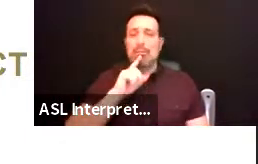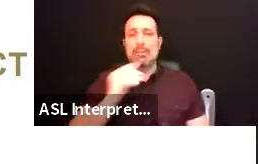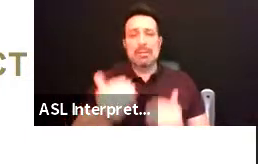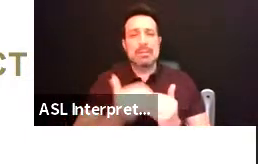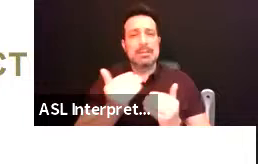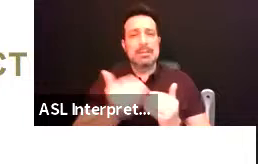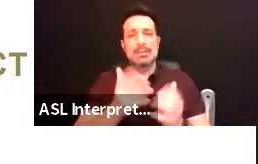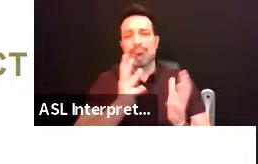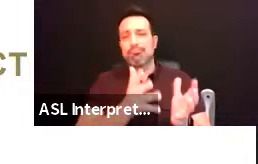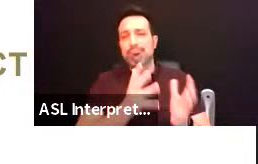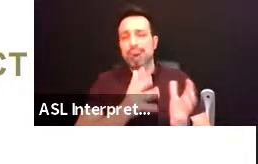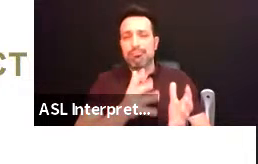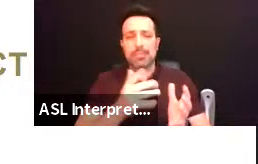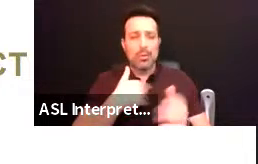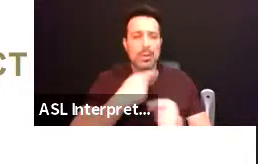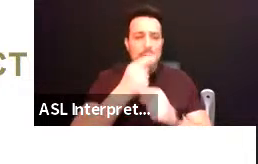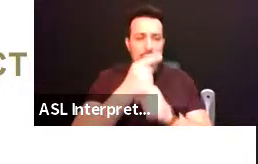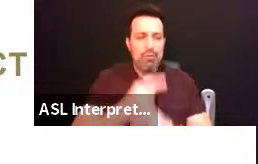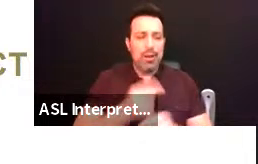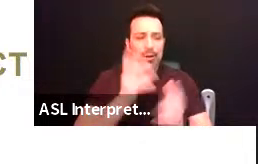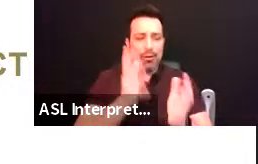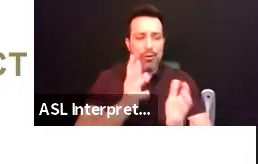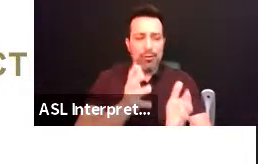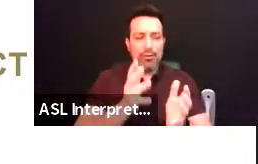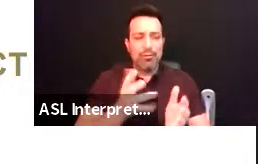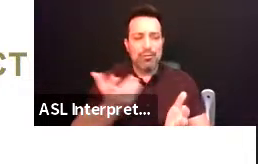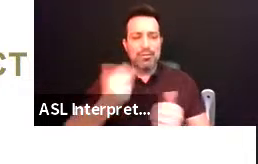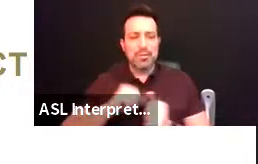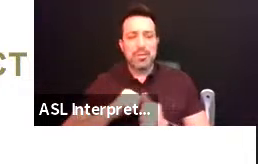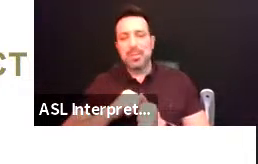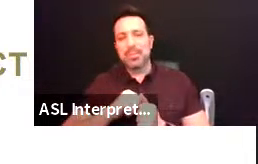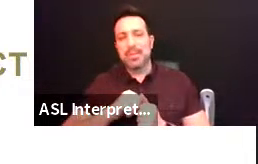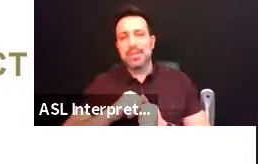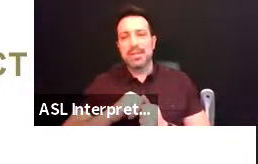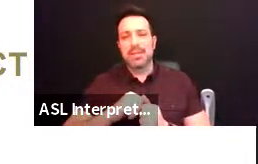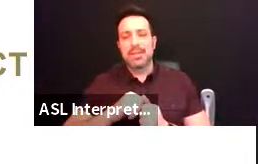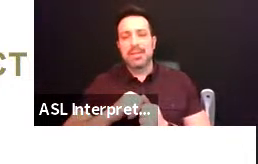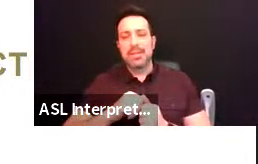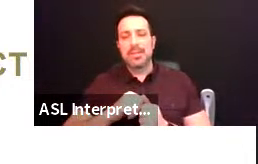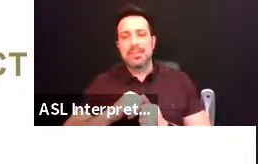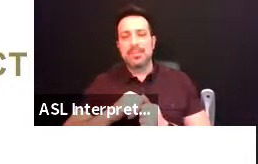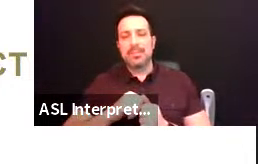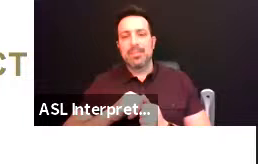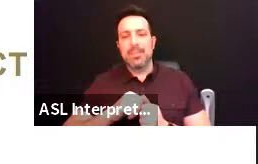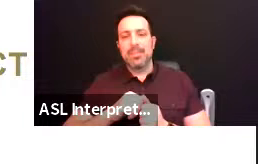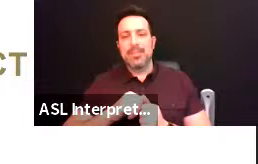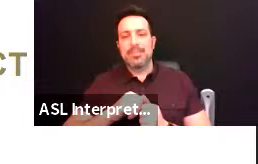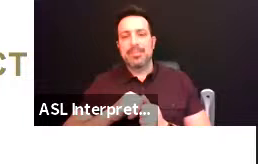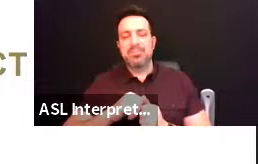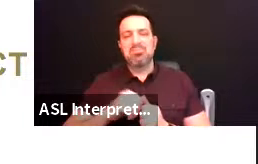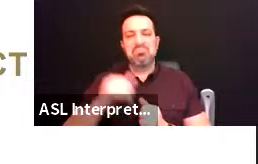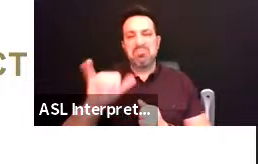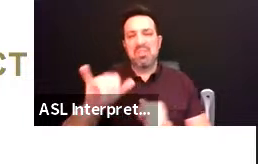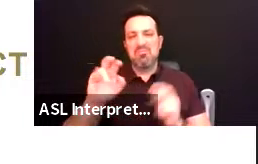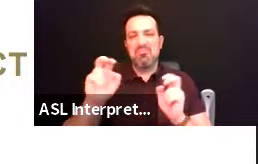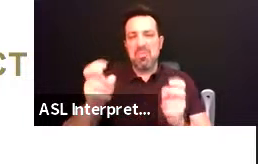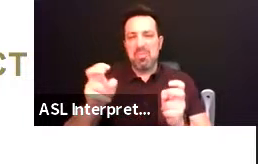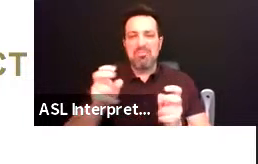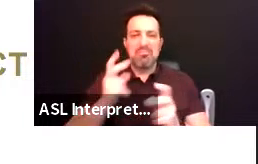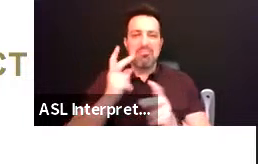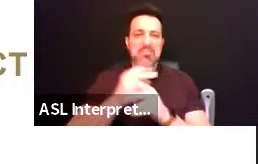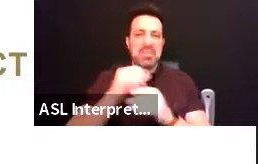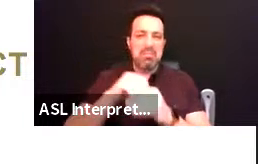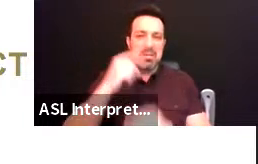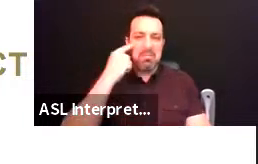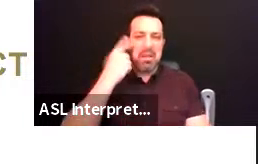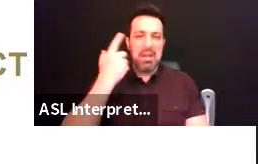to. We do it regularly. So that's just on that topic to keep in